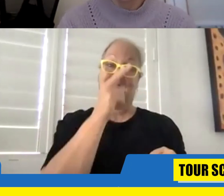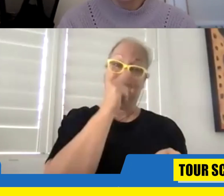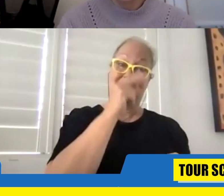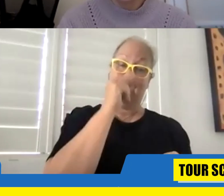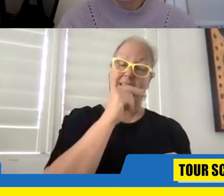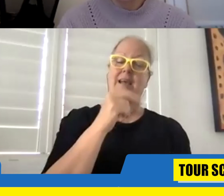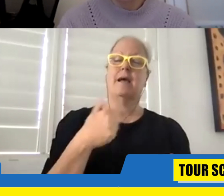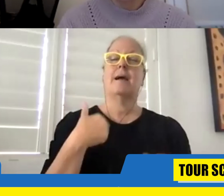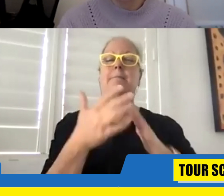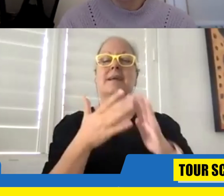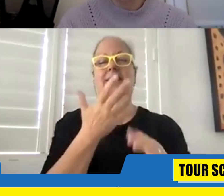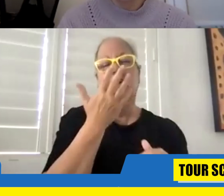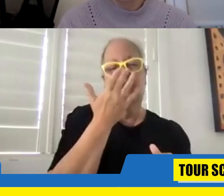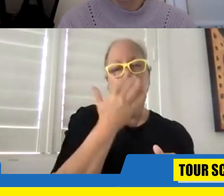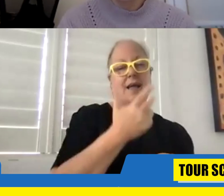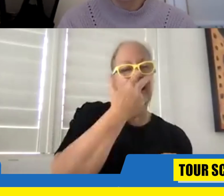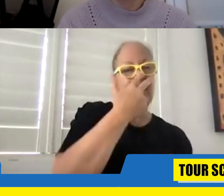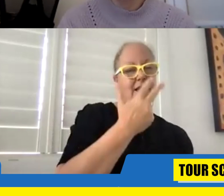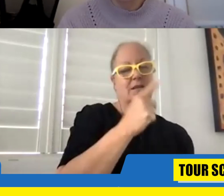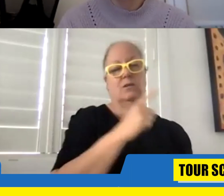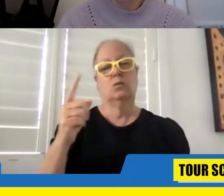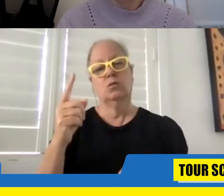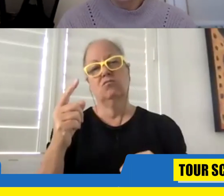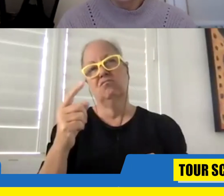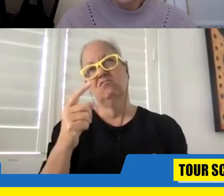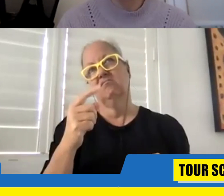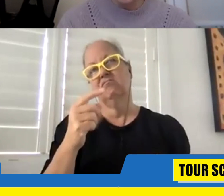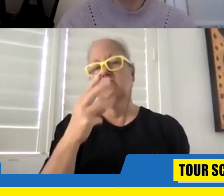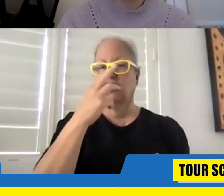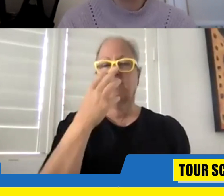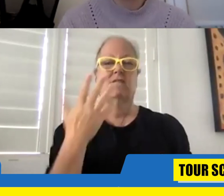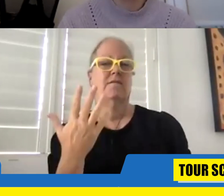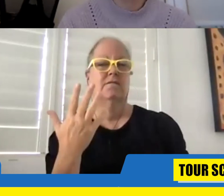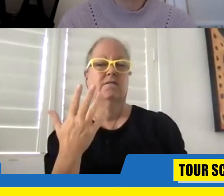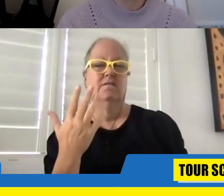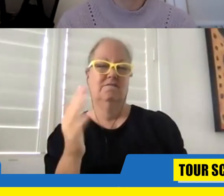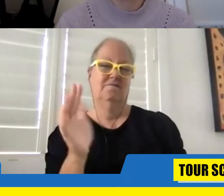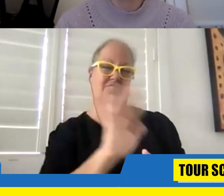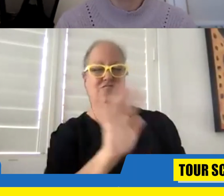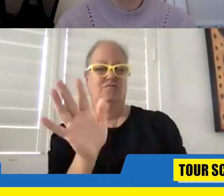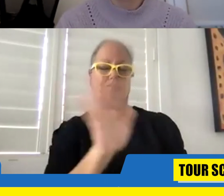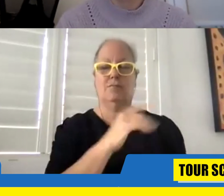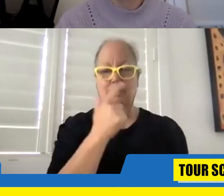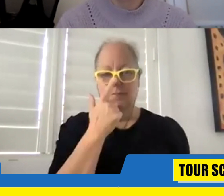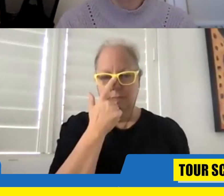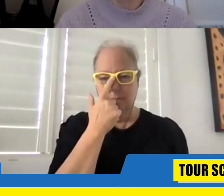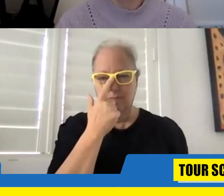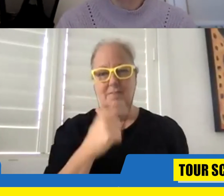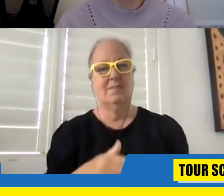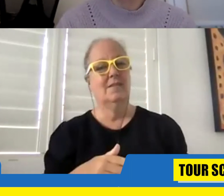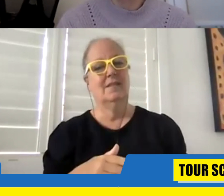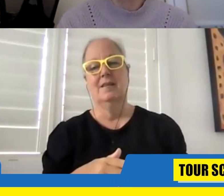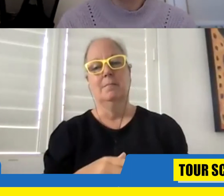of between 18 and 35, that kind of a range. But there's really